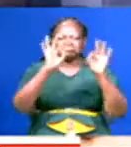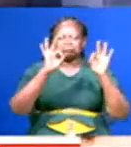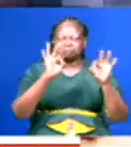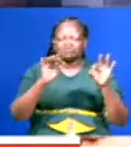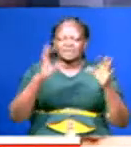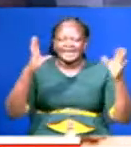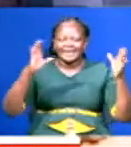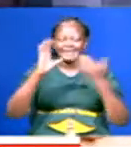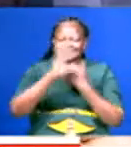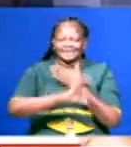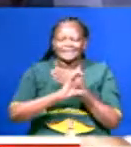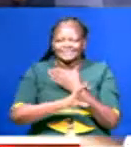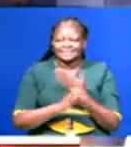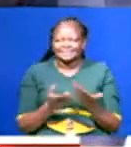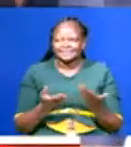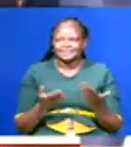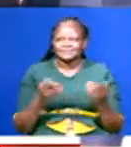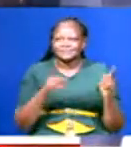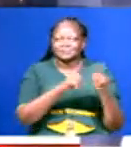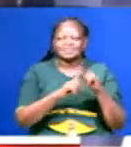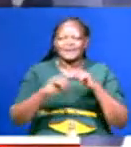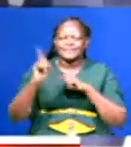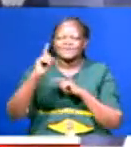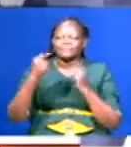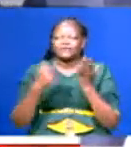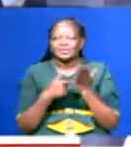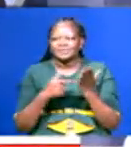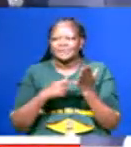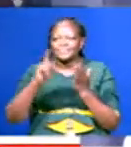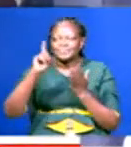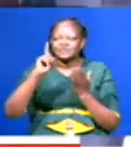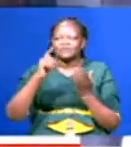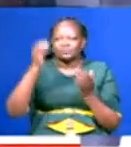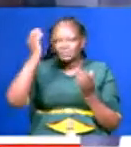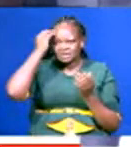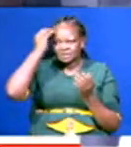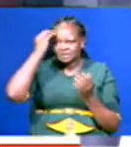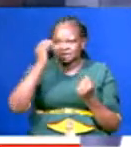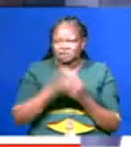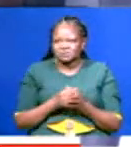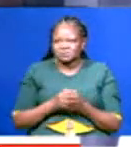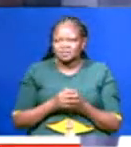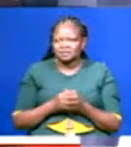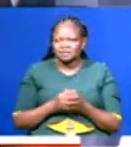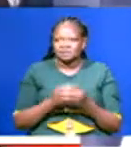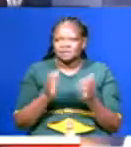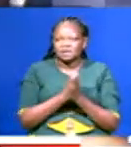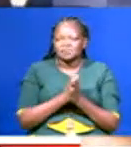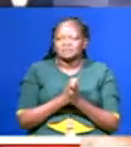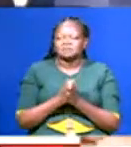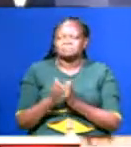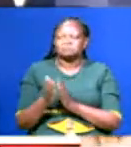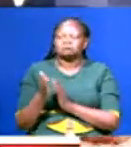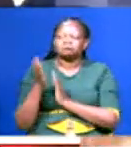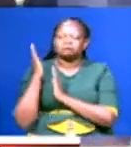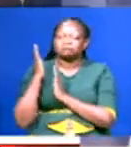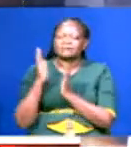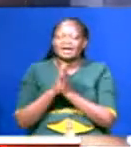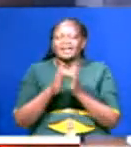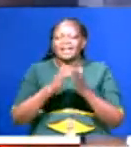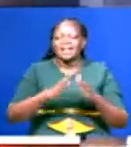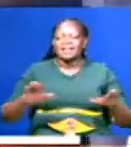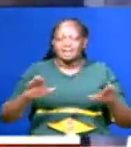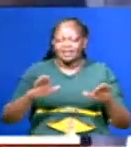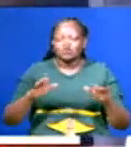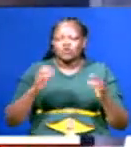country as a minister for ICT, minister for education and interior, and even lands office, to